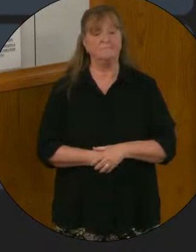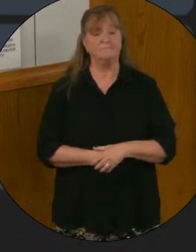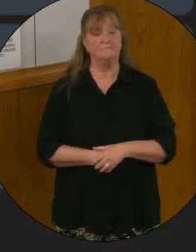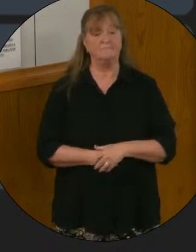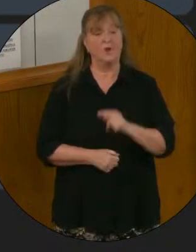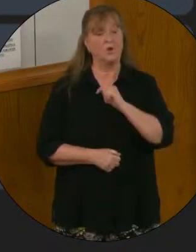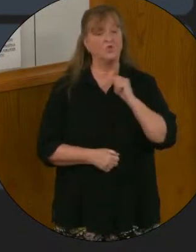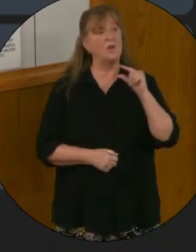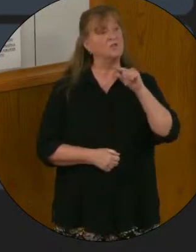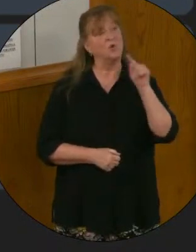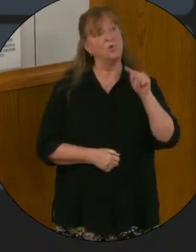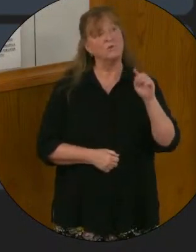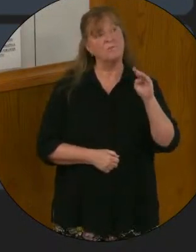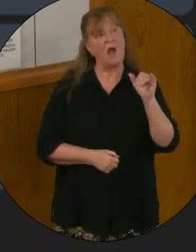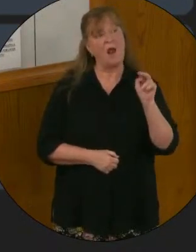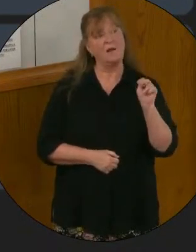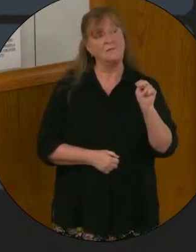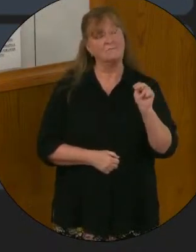Trustee Guzman.